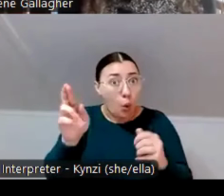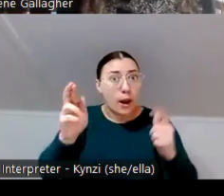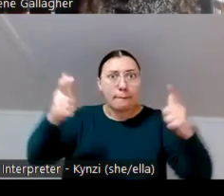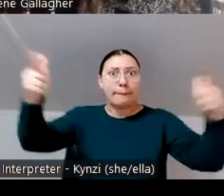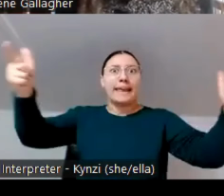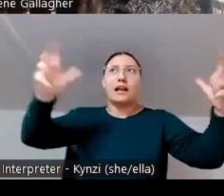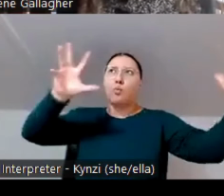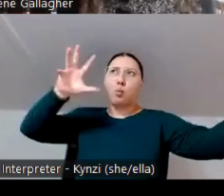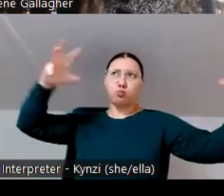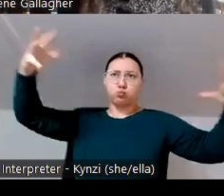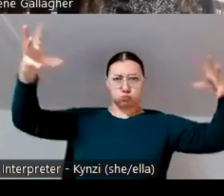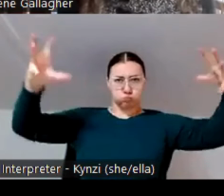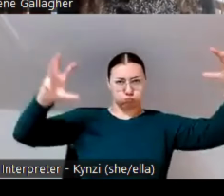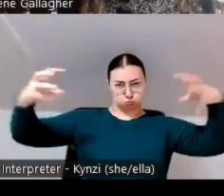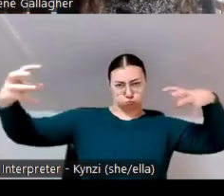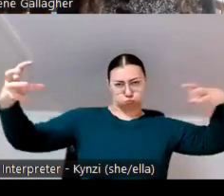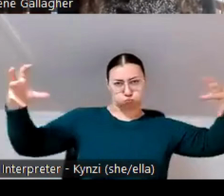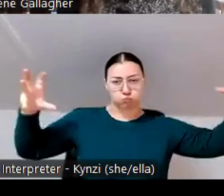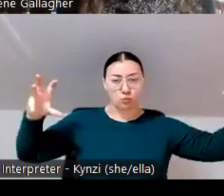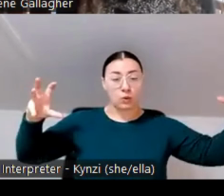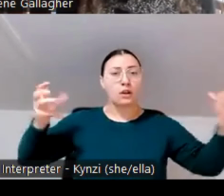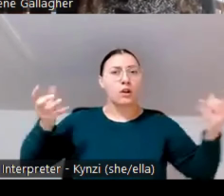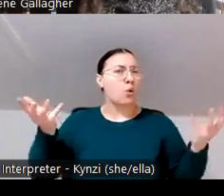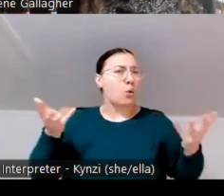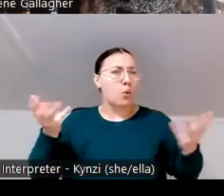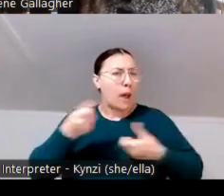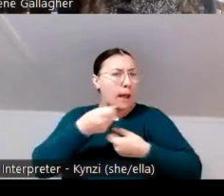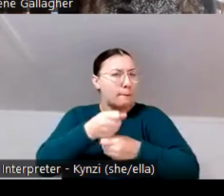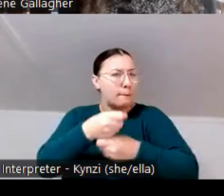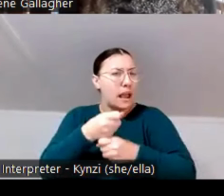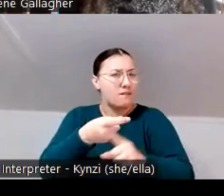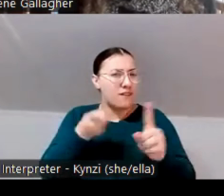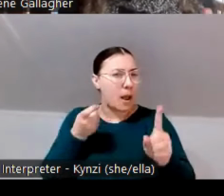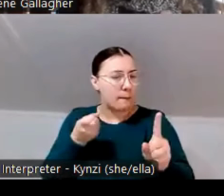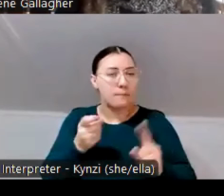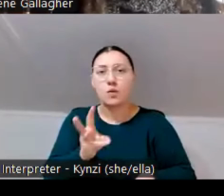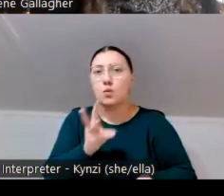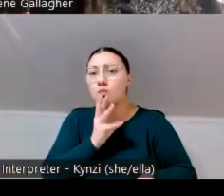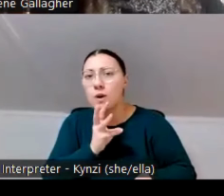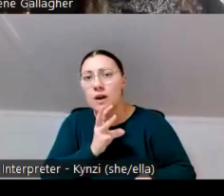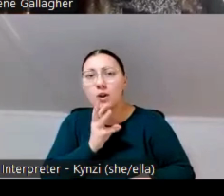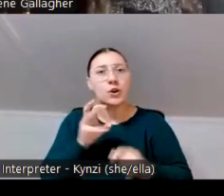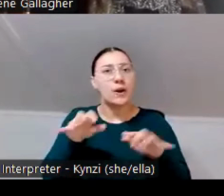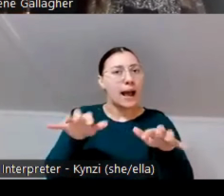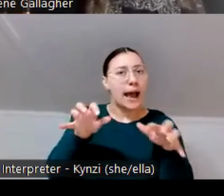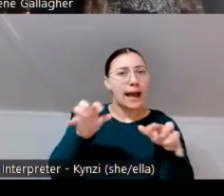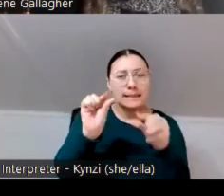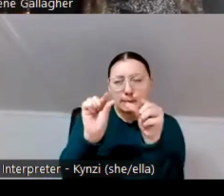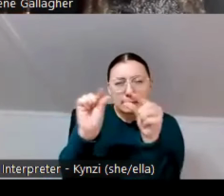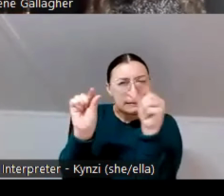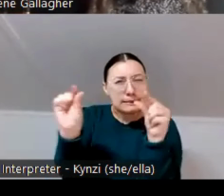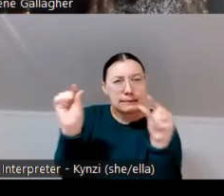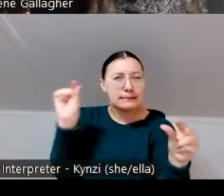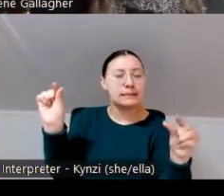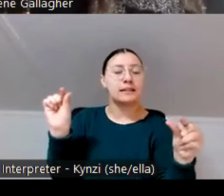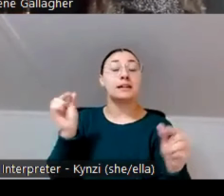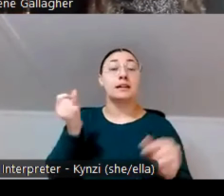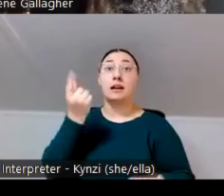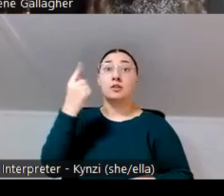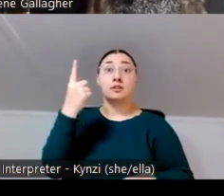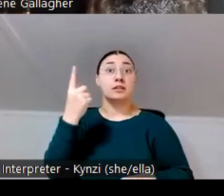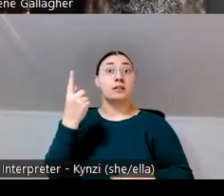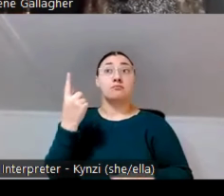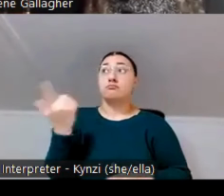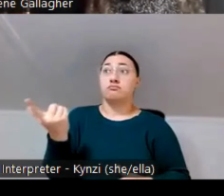are made up of little drops of water or ice crystals. And you could have a different amount of clouds in the sky on